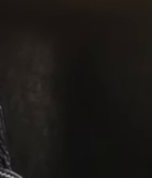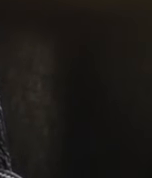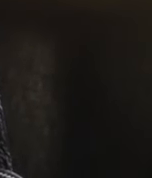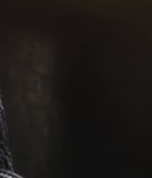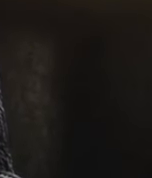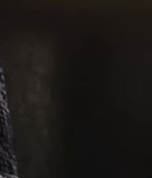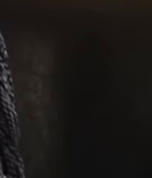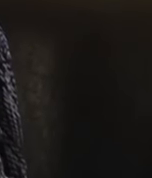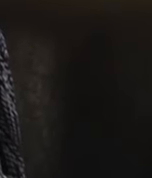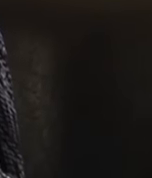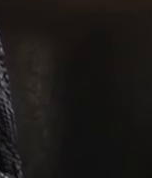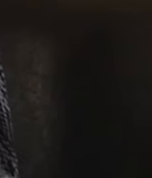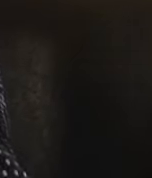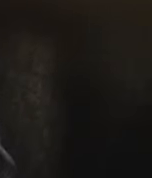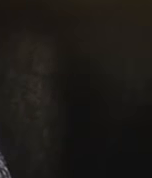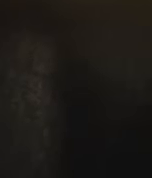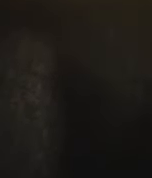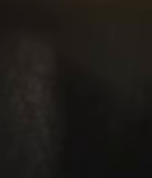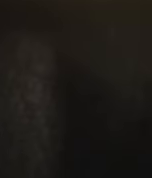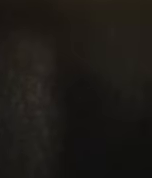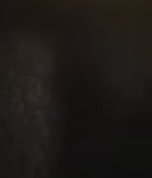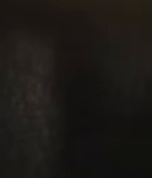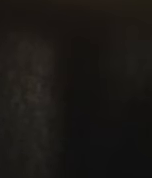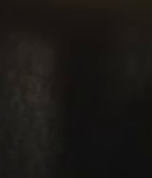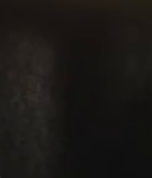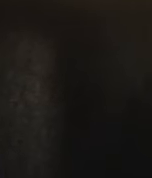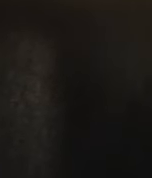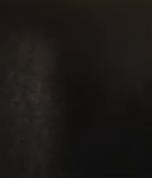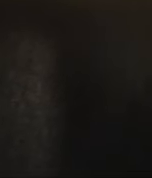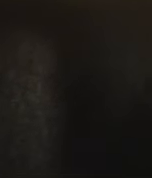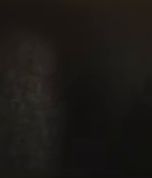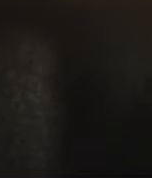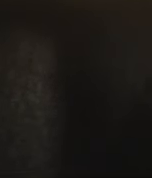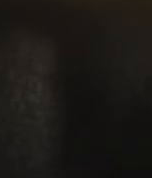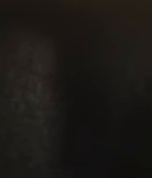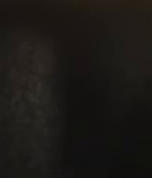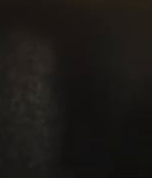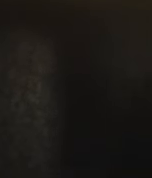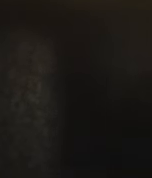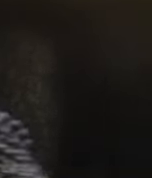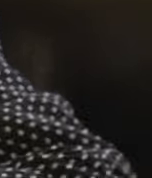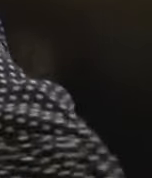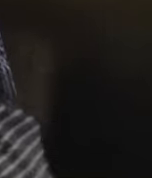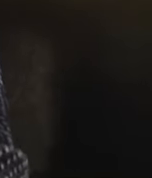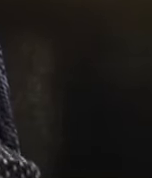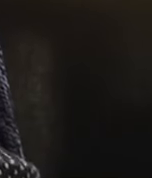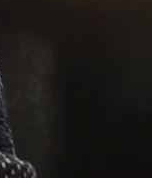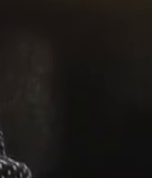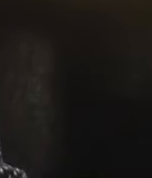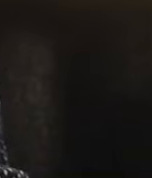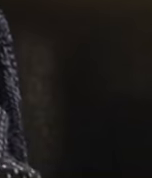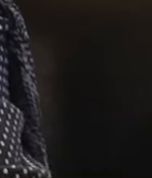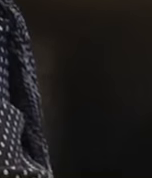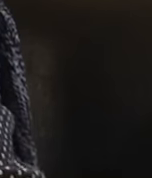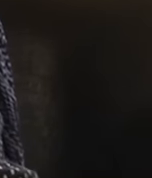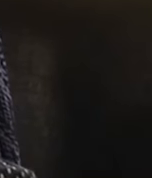delegation for the record. I will try to assist you with keeping time by these 5 minutes, 3 minutes, and